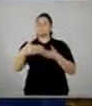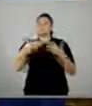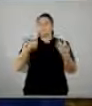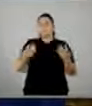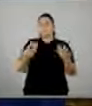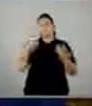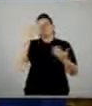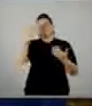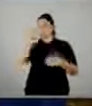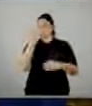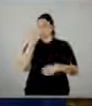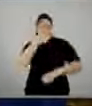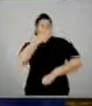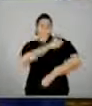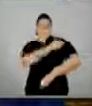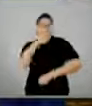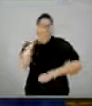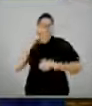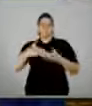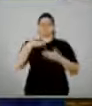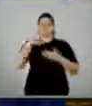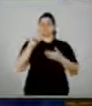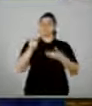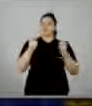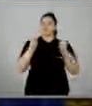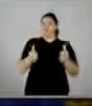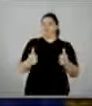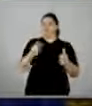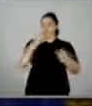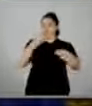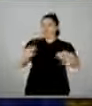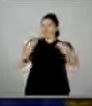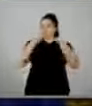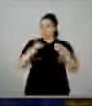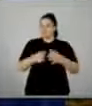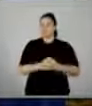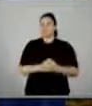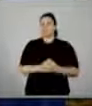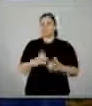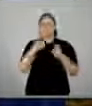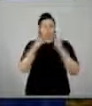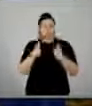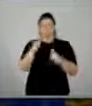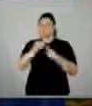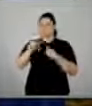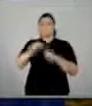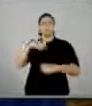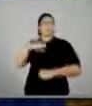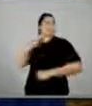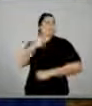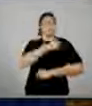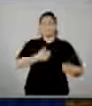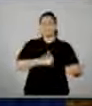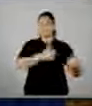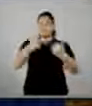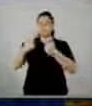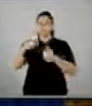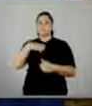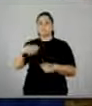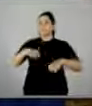it's very, very good news. It means higher efficacy, it means more Australians earlier, and it means a position where